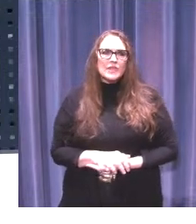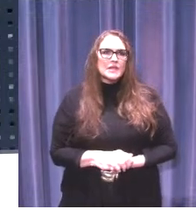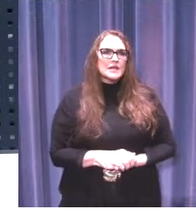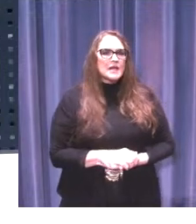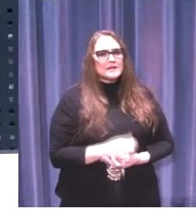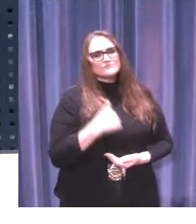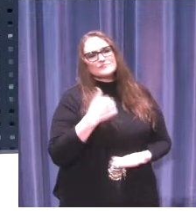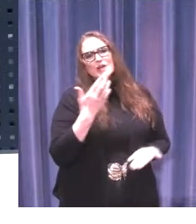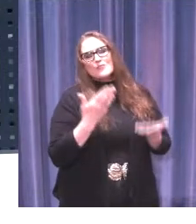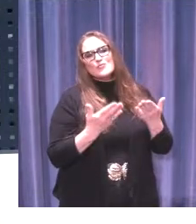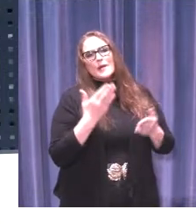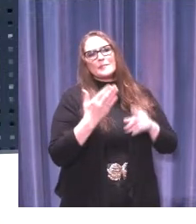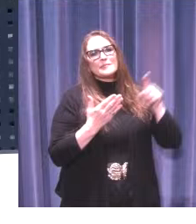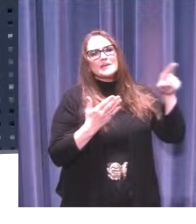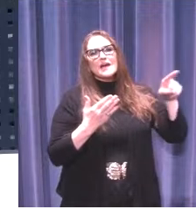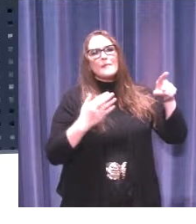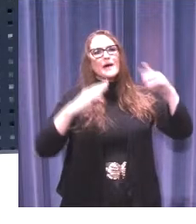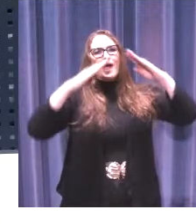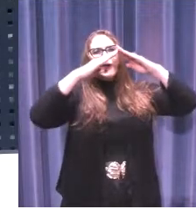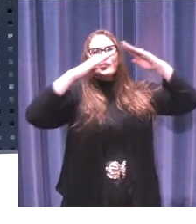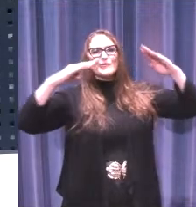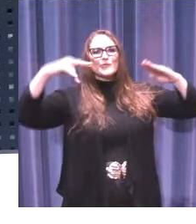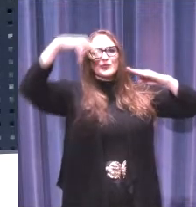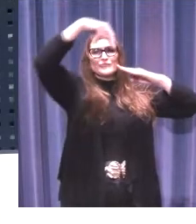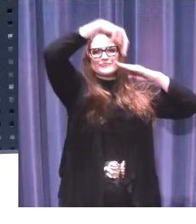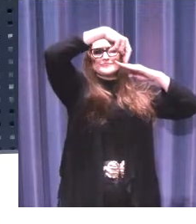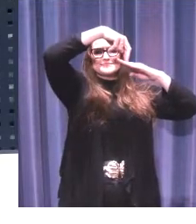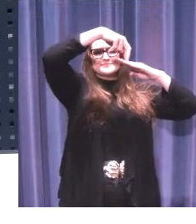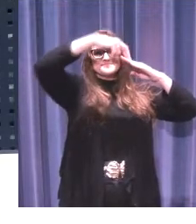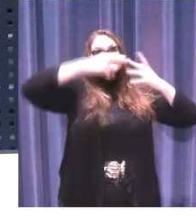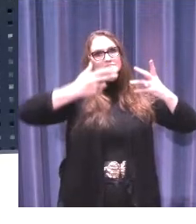I'd probably be up on rooftops sooner than later.